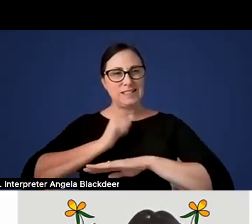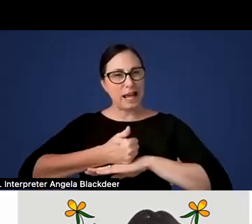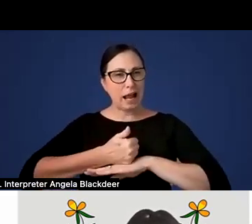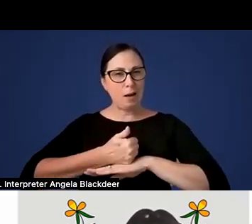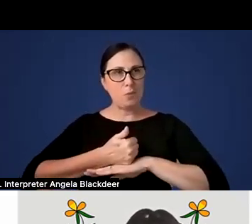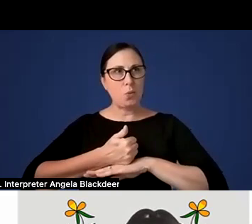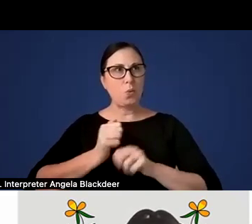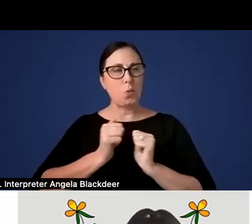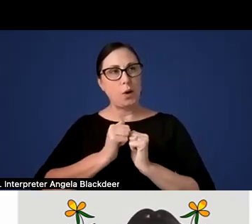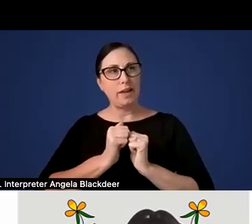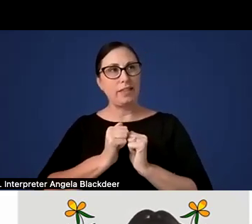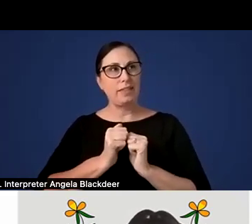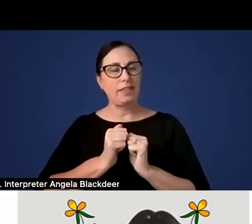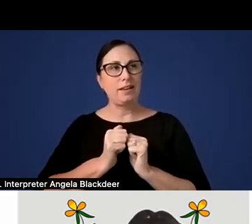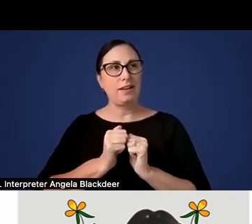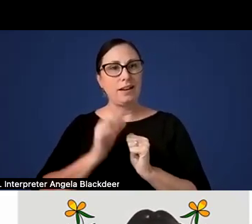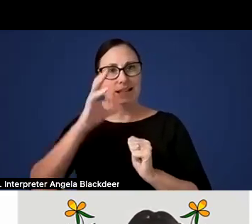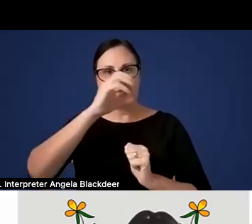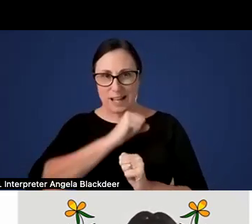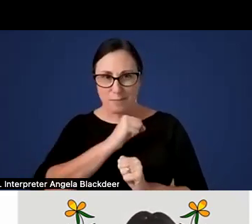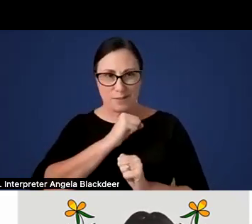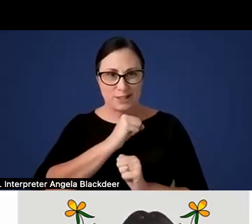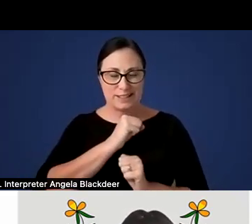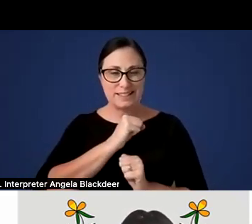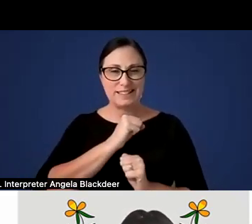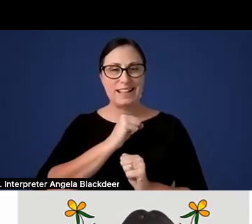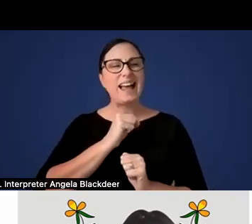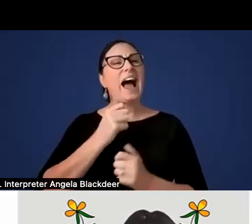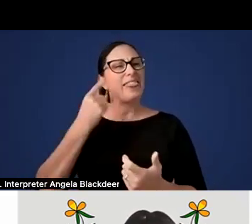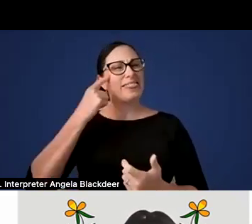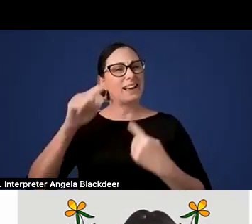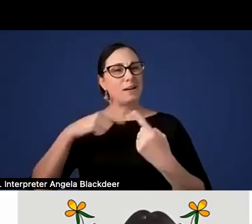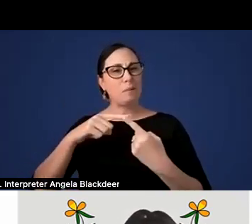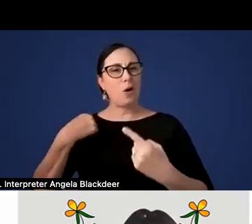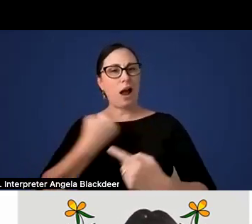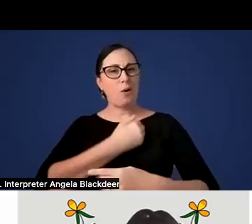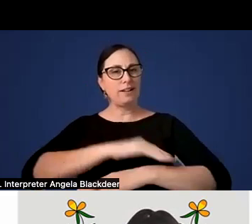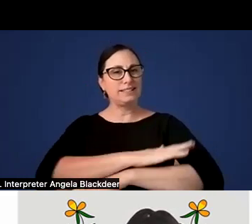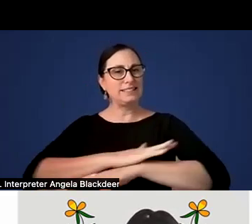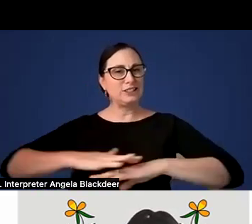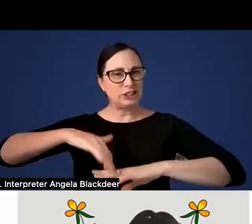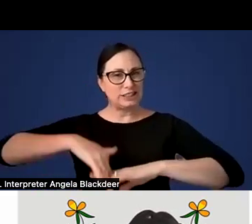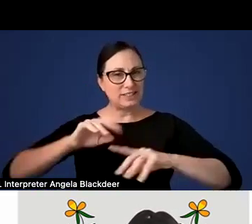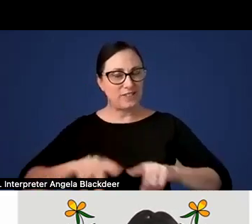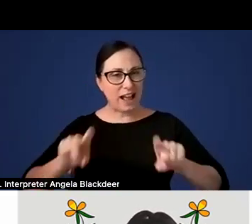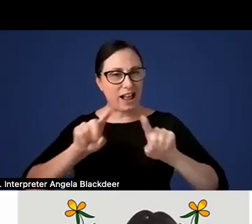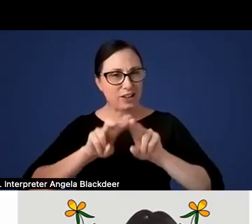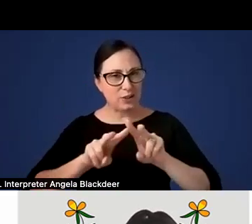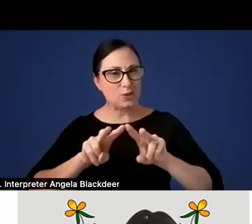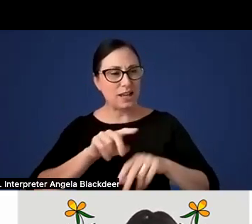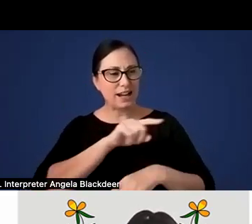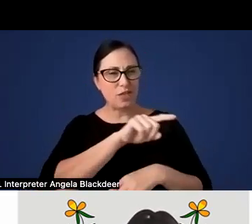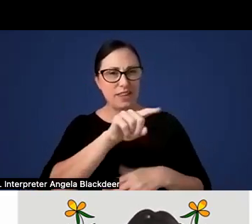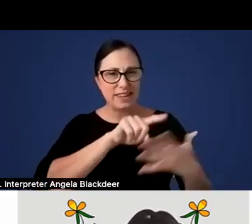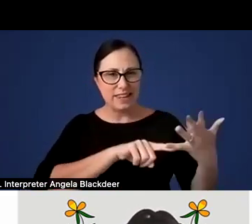me think about our Indigenous values and how are we applying these, and do they align to the work that we are doing and the impact that we want to